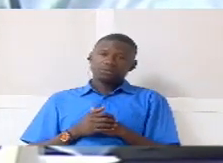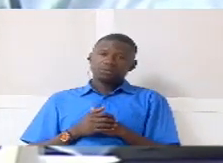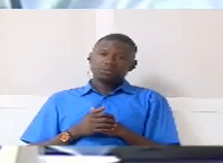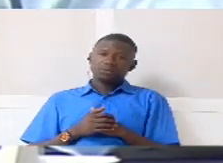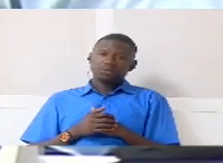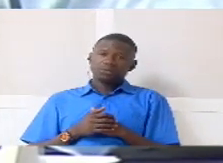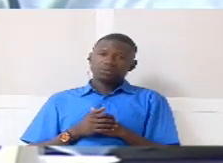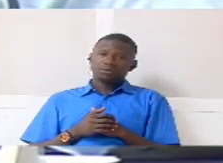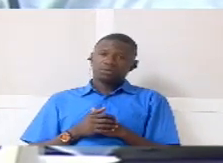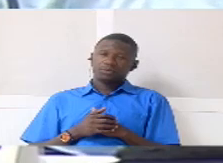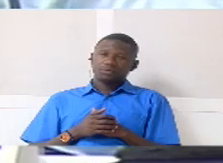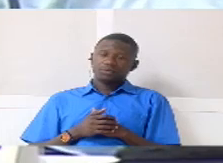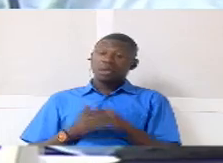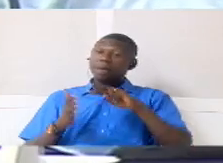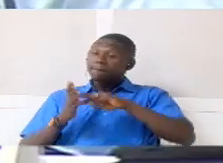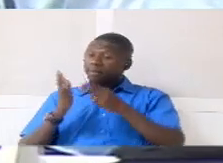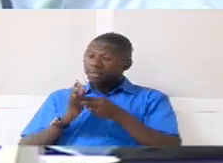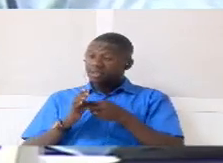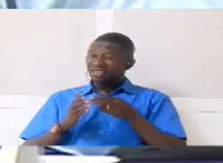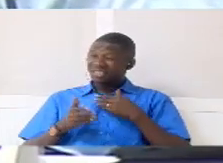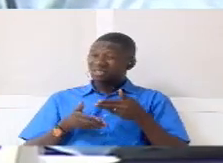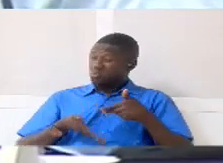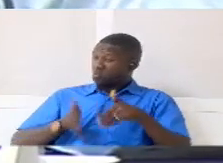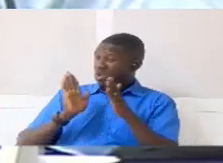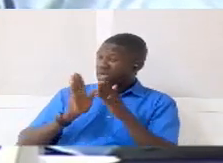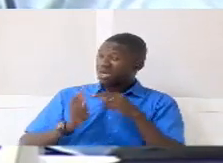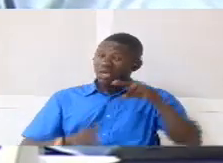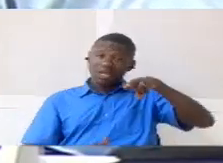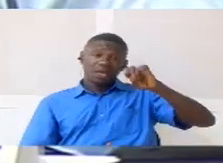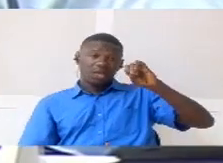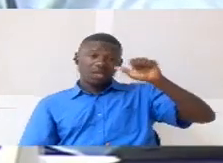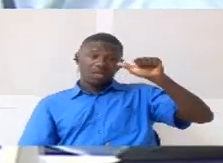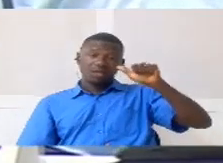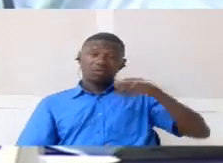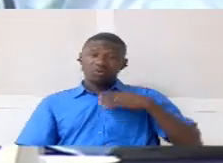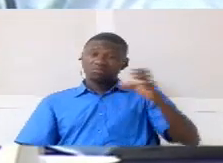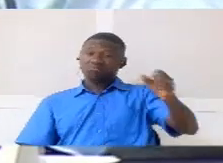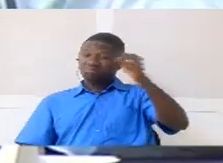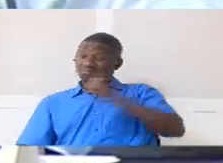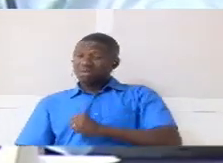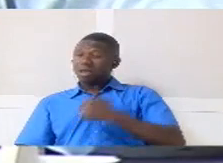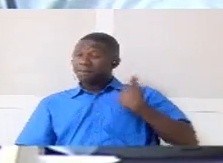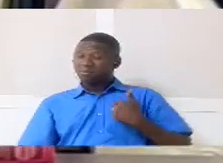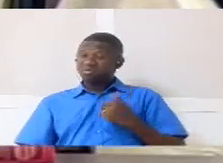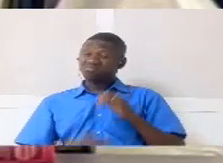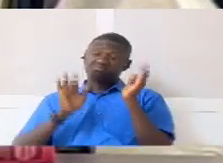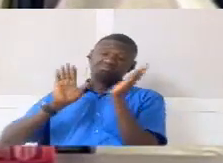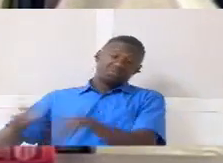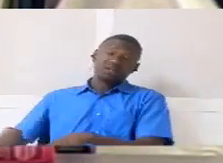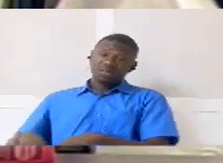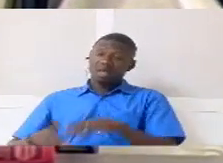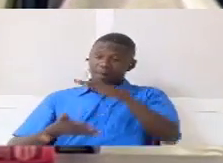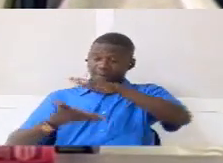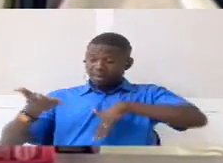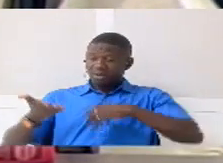prisons that the NIA would just bring prisoners and dump them there without any paperwork. Mo sinim